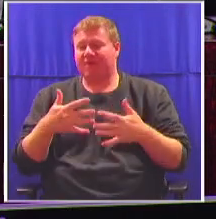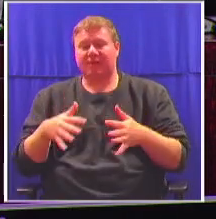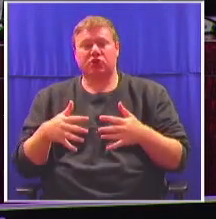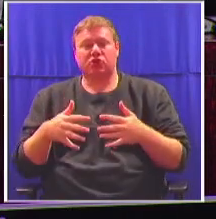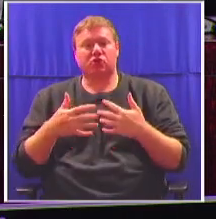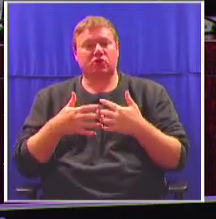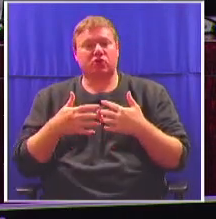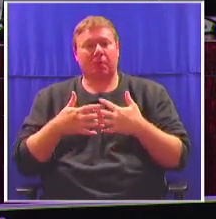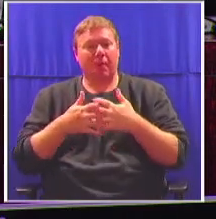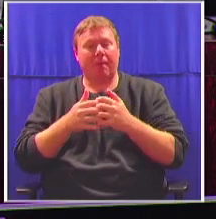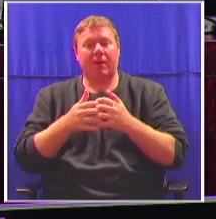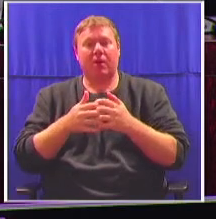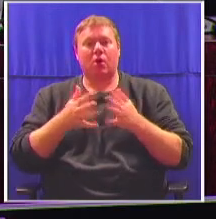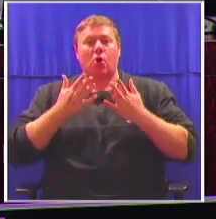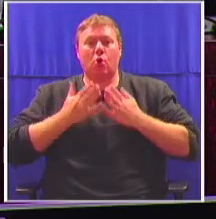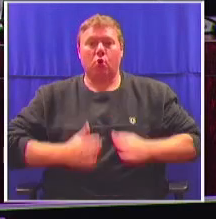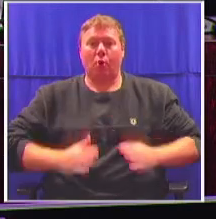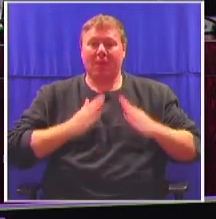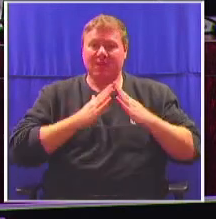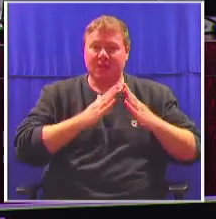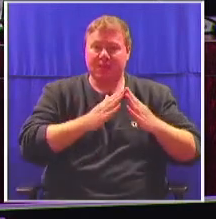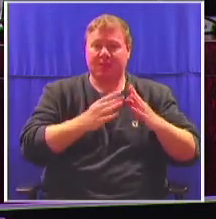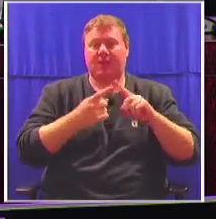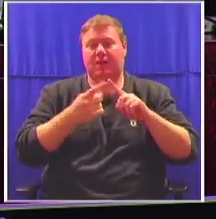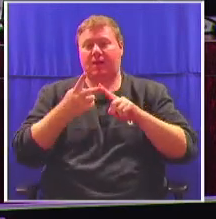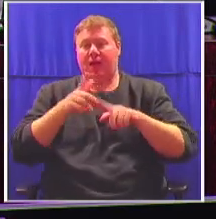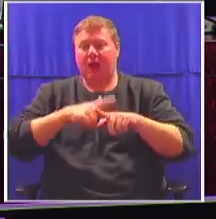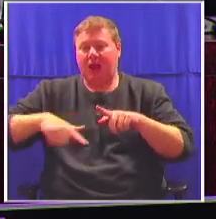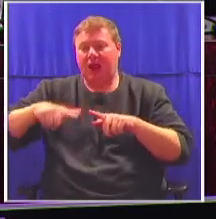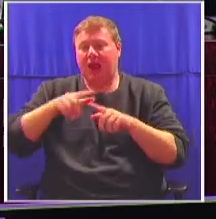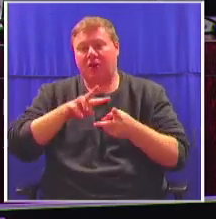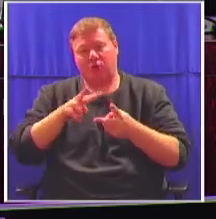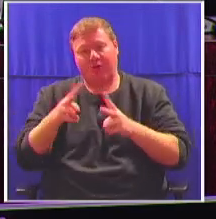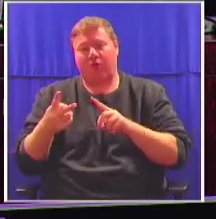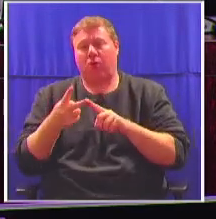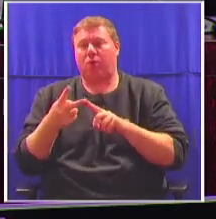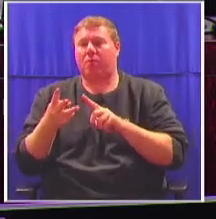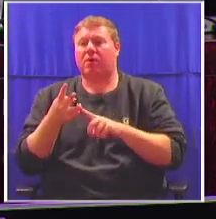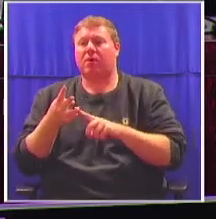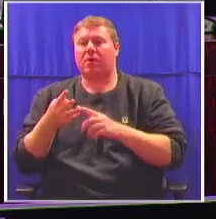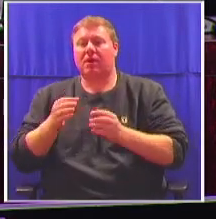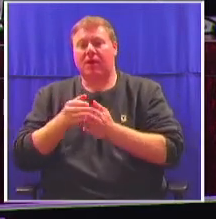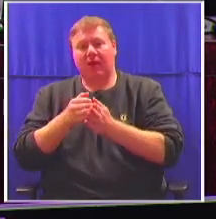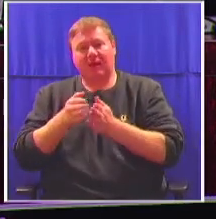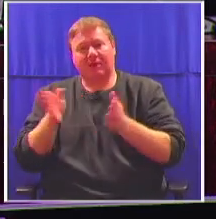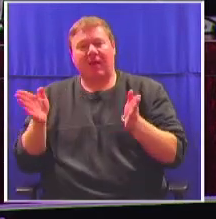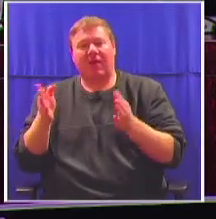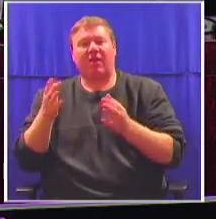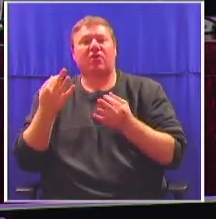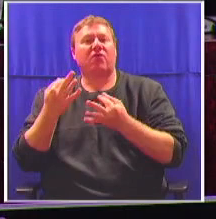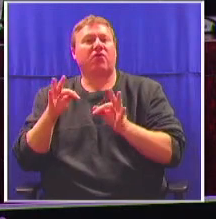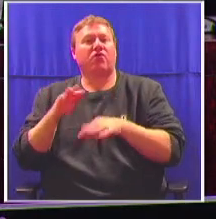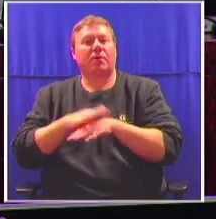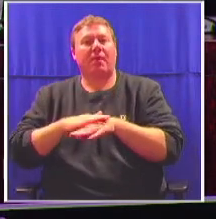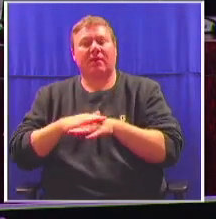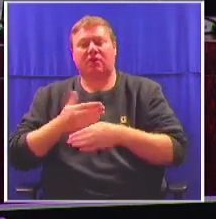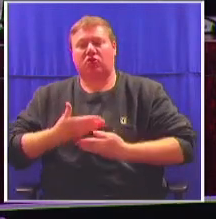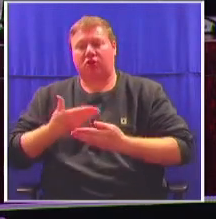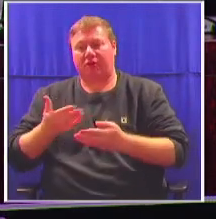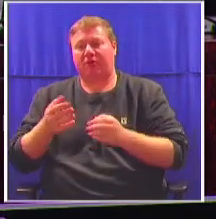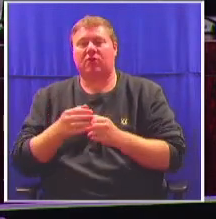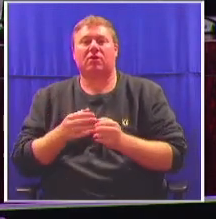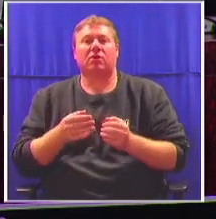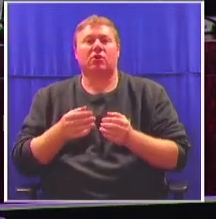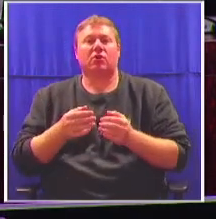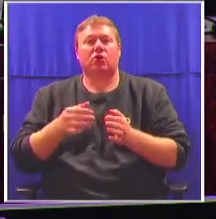settlements, in land reform, expansion of free basic services, provision of social